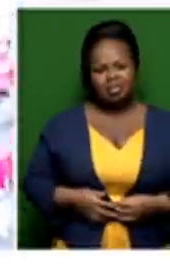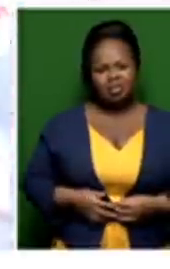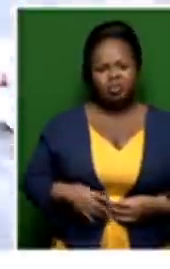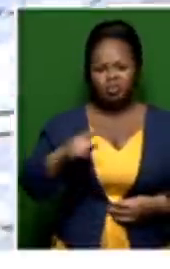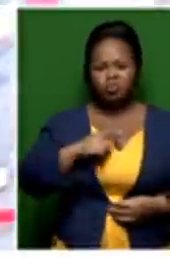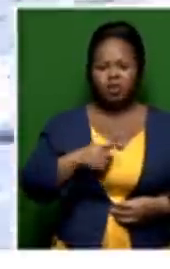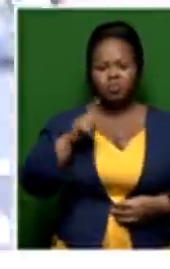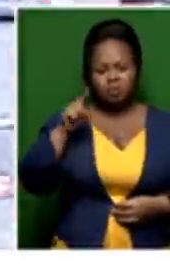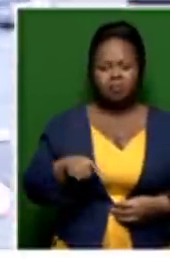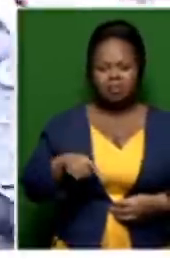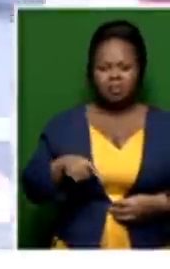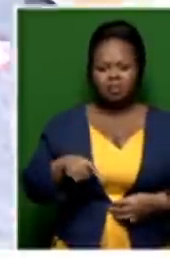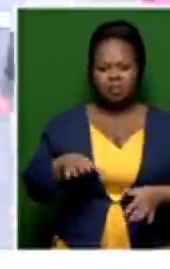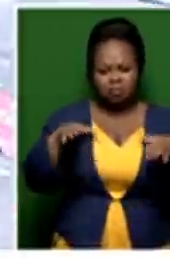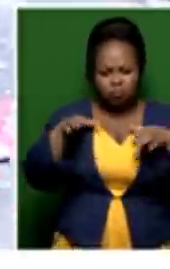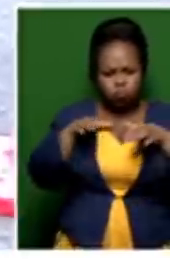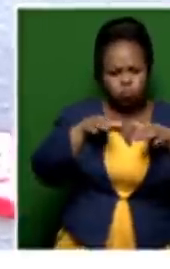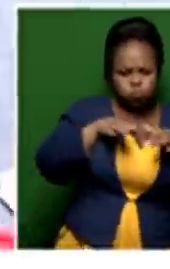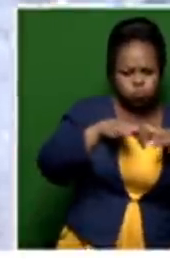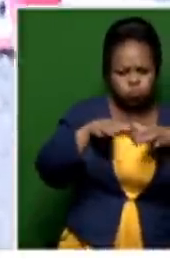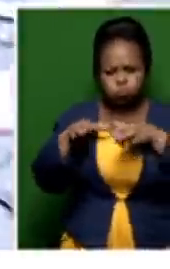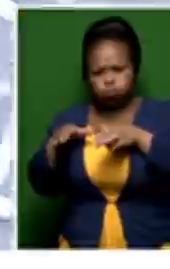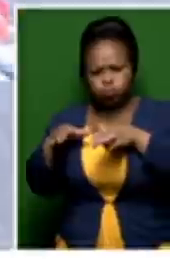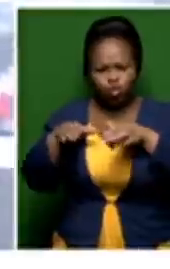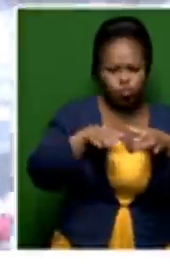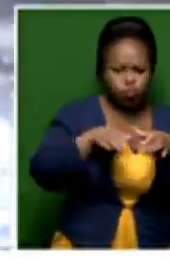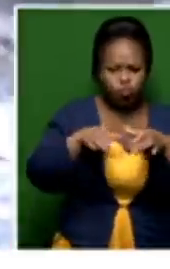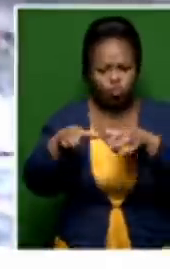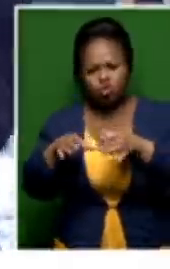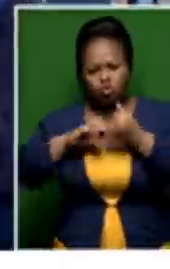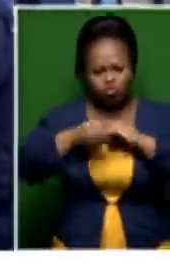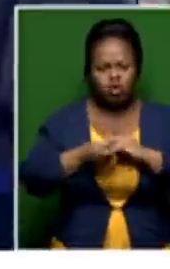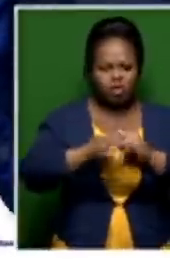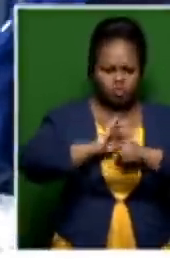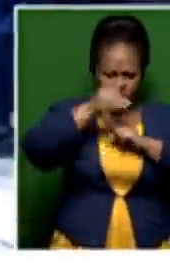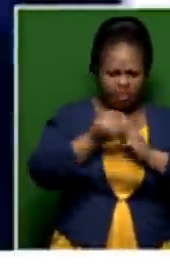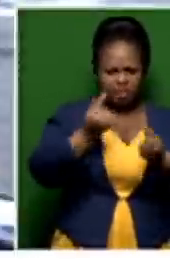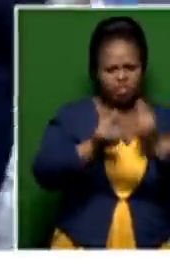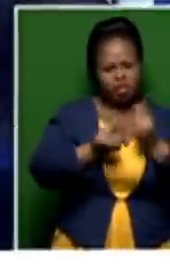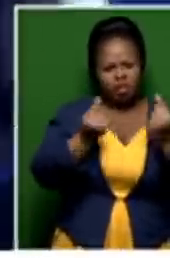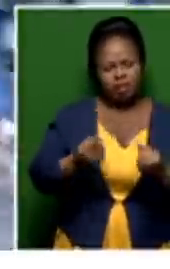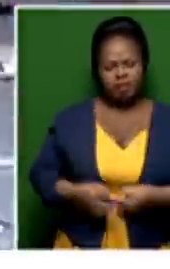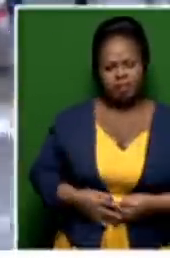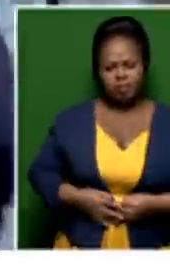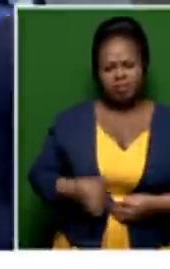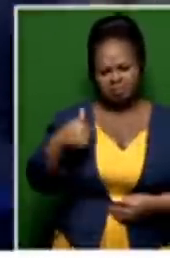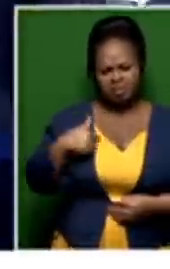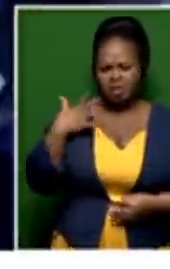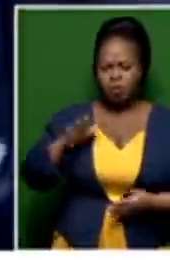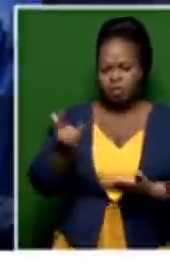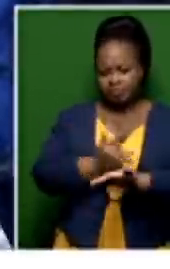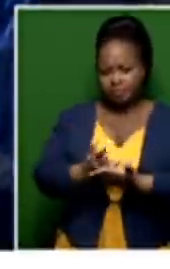where we literally have to stand in one part to try and protect each other as well. I'm going to speak to some